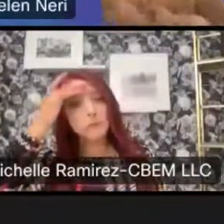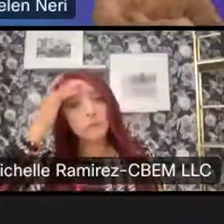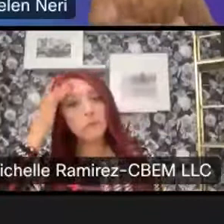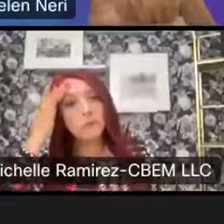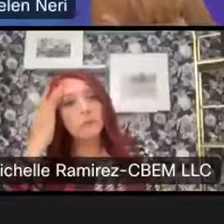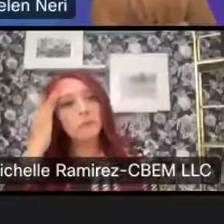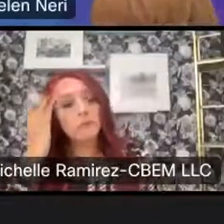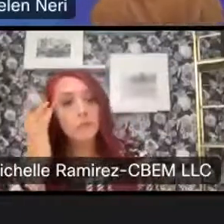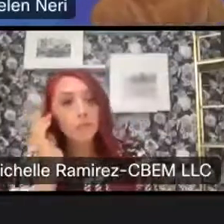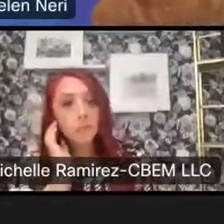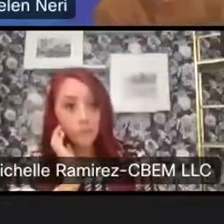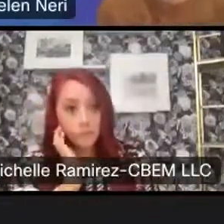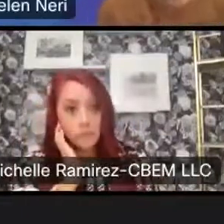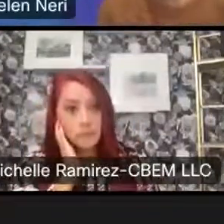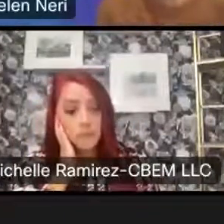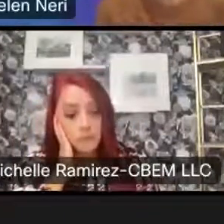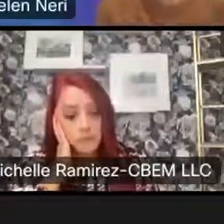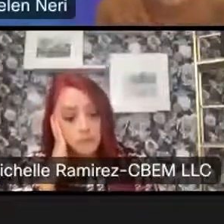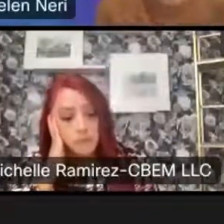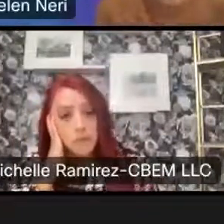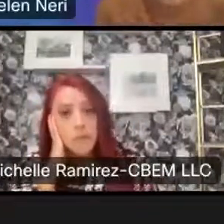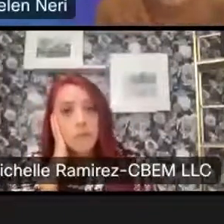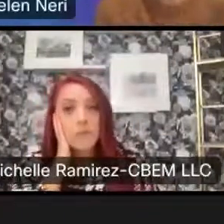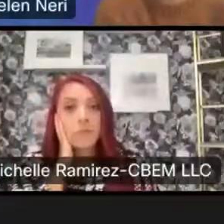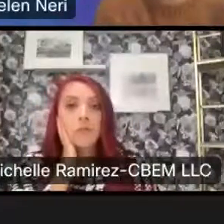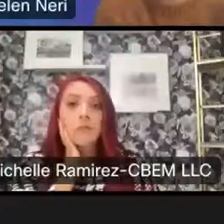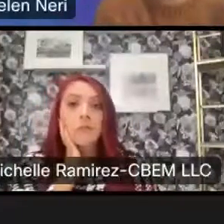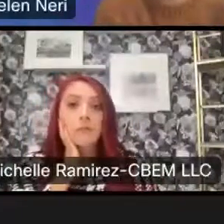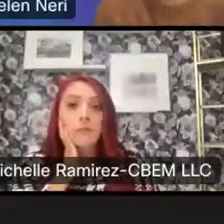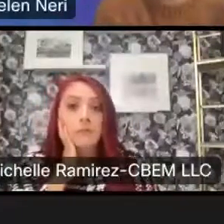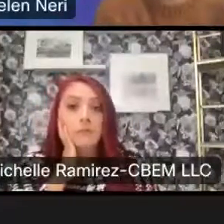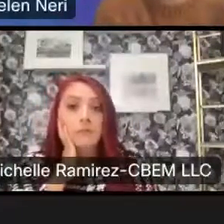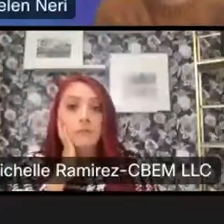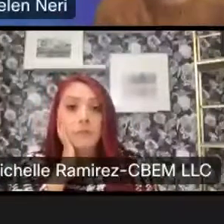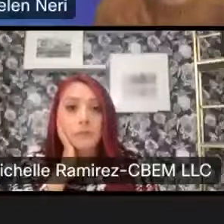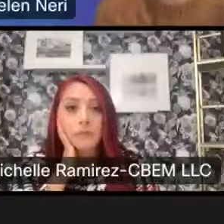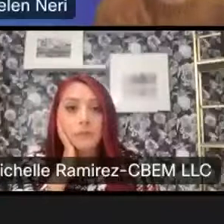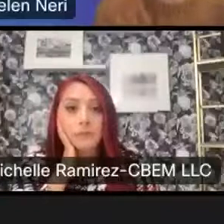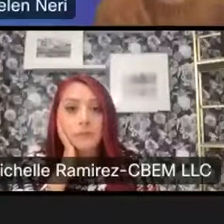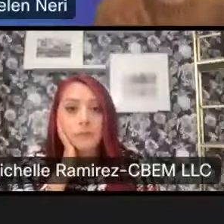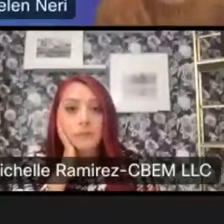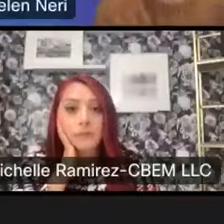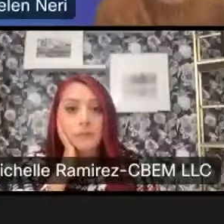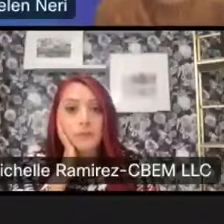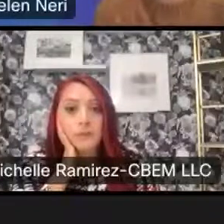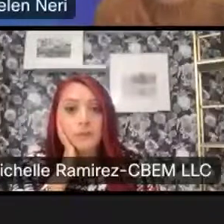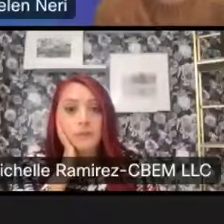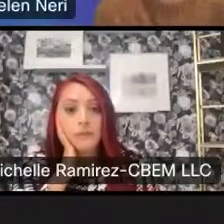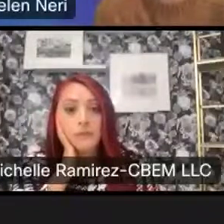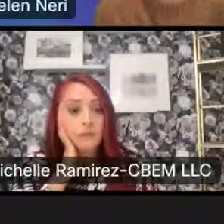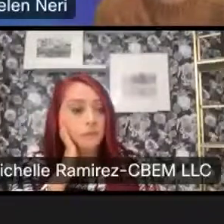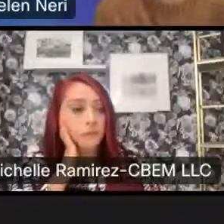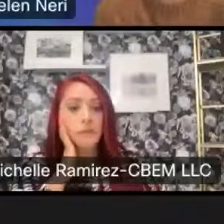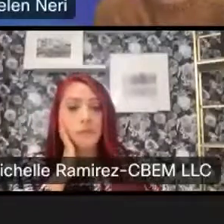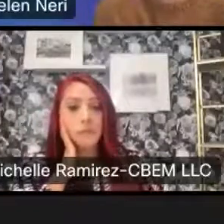to the changes in special incident reporting that's going to be going on as a result of the Office of Inspector General when they came out